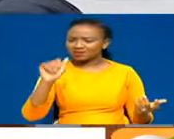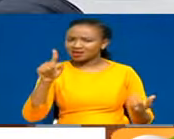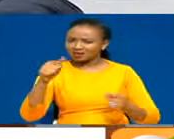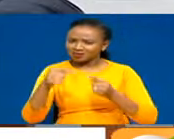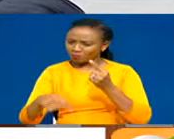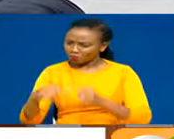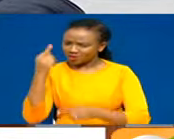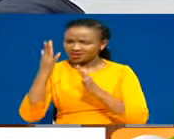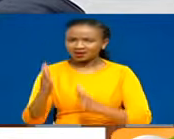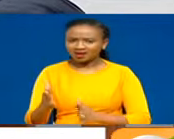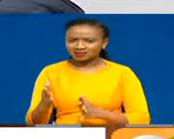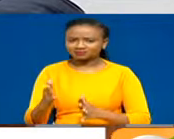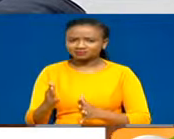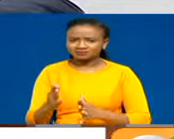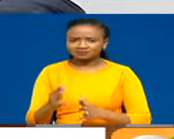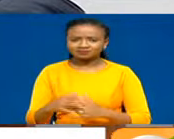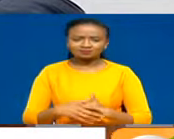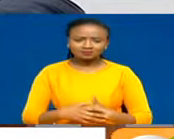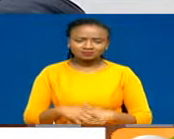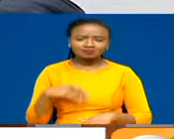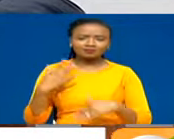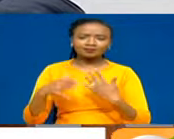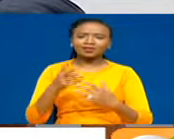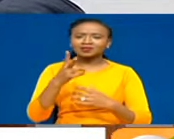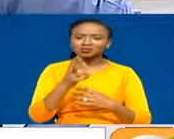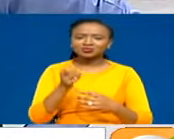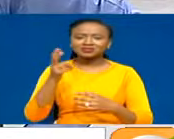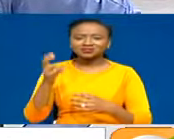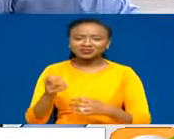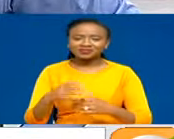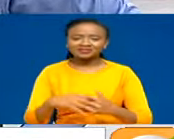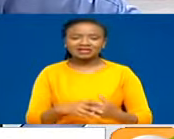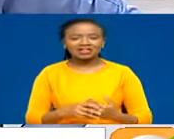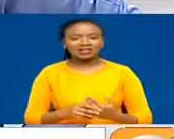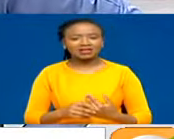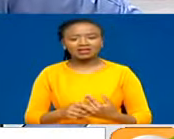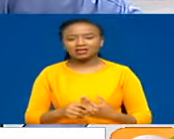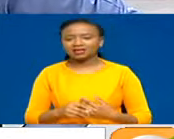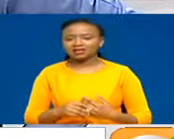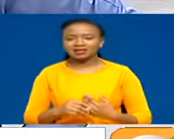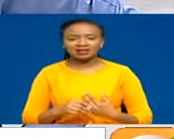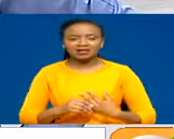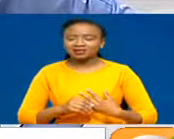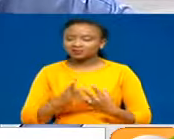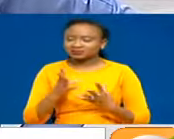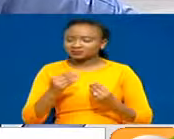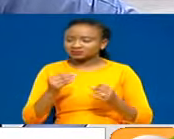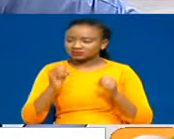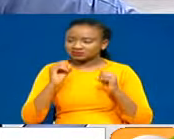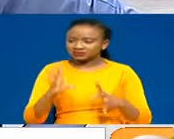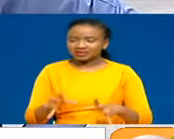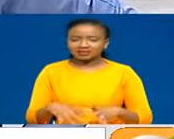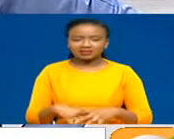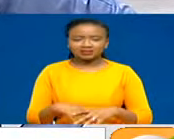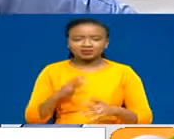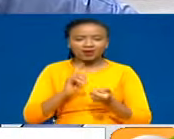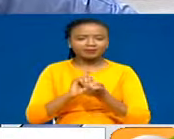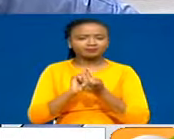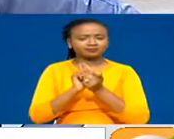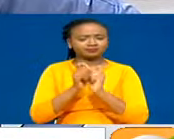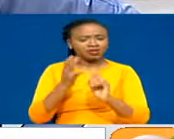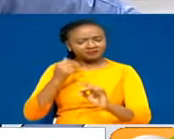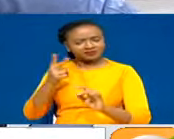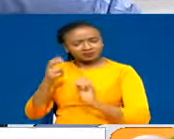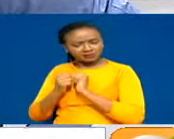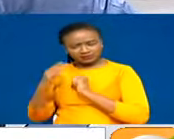pause. Mm-hmm. And it was a tough year. I mean, you know, sending your team to something called the bubble It was a tough transition year, wasn't it? Yes. Has